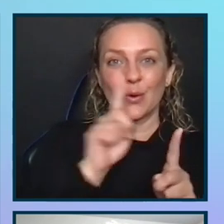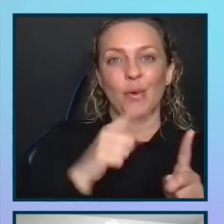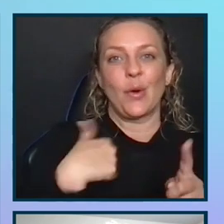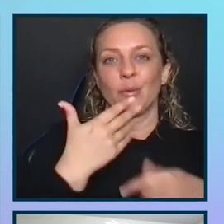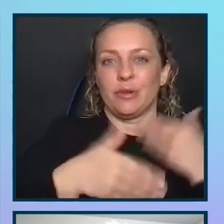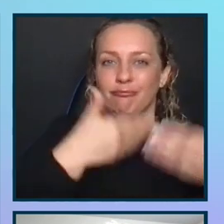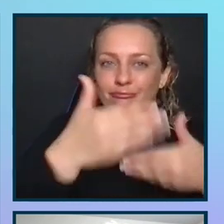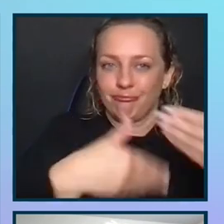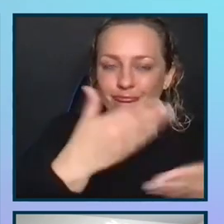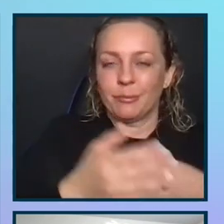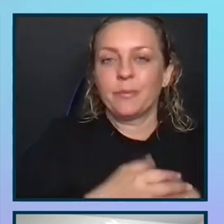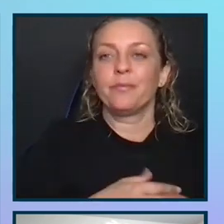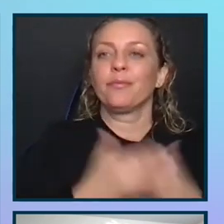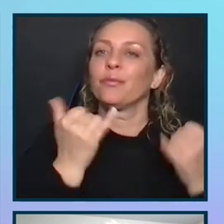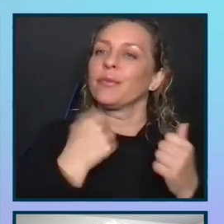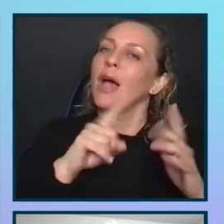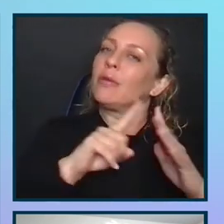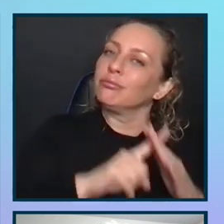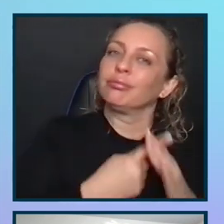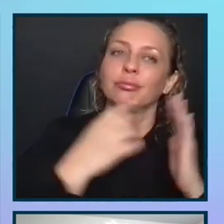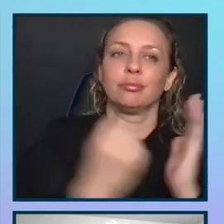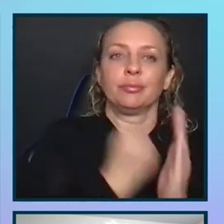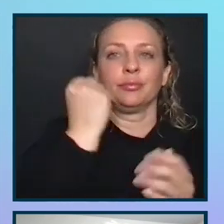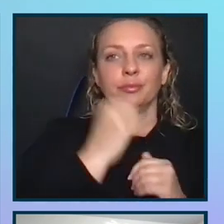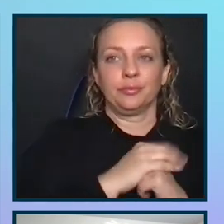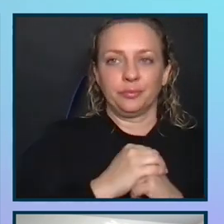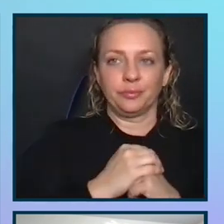So let's go ahead and get started.